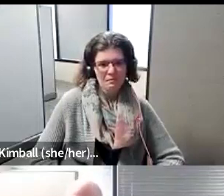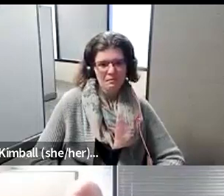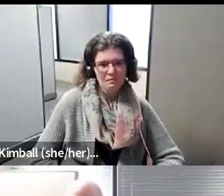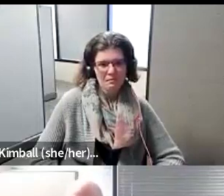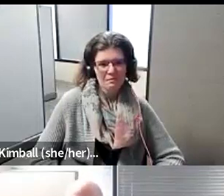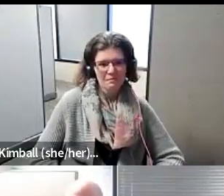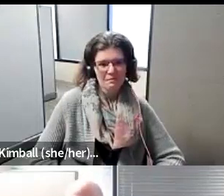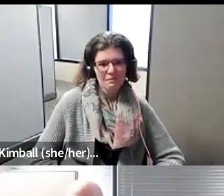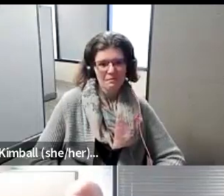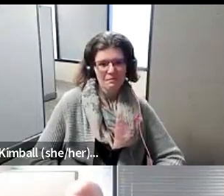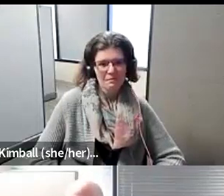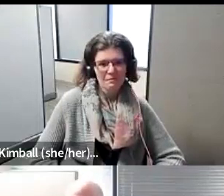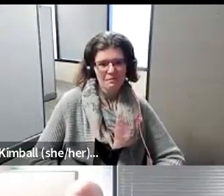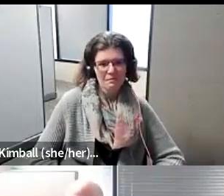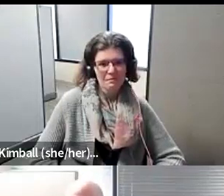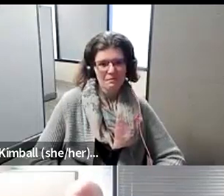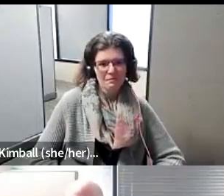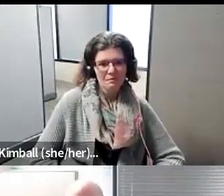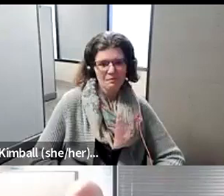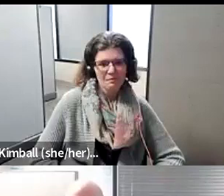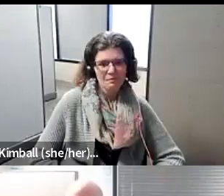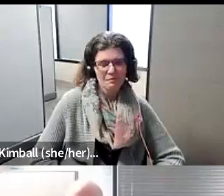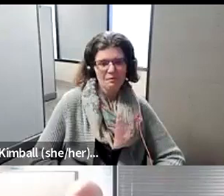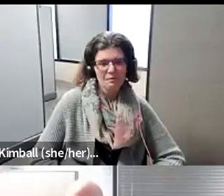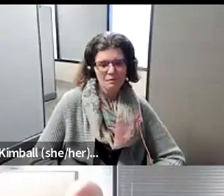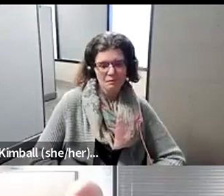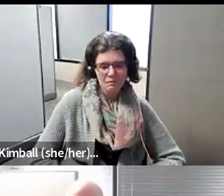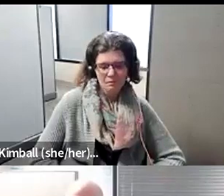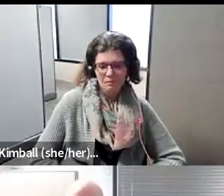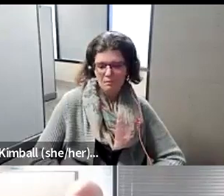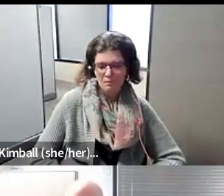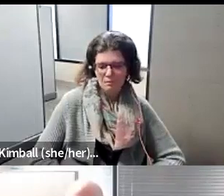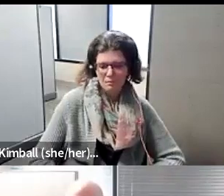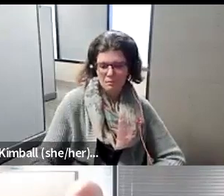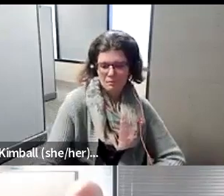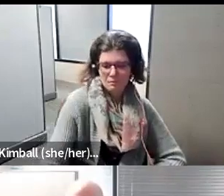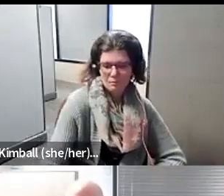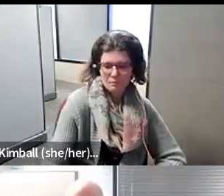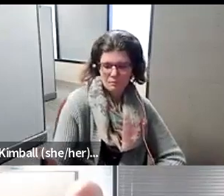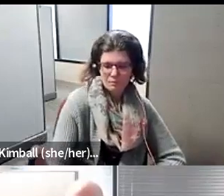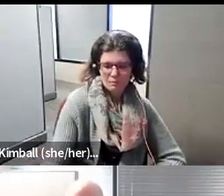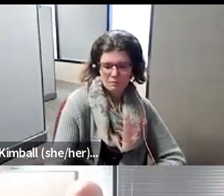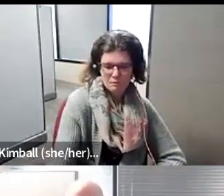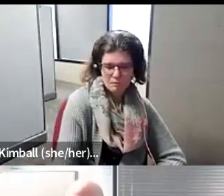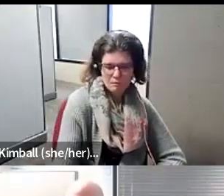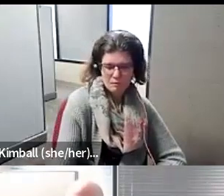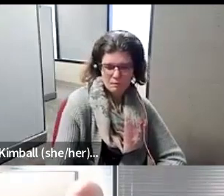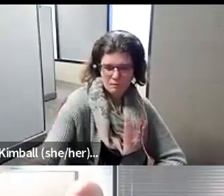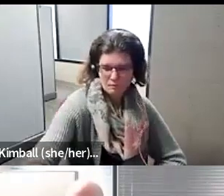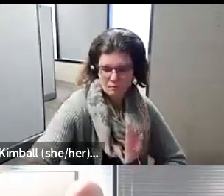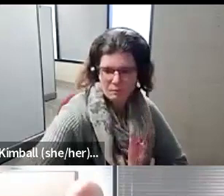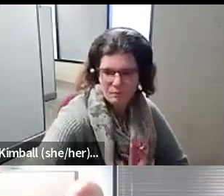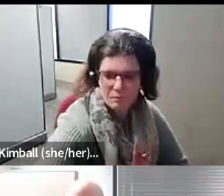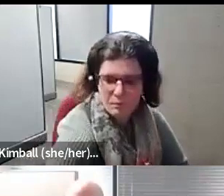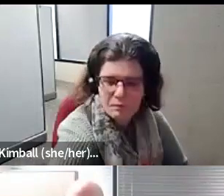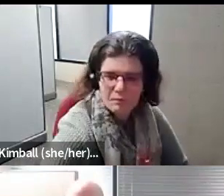going to go in the system. That is like kind of some of the types of activities that we're talking about here, but there's thousands of you that bill us every month. And